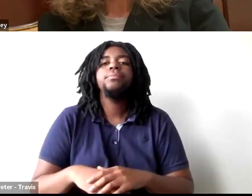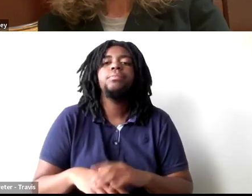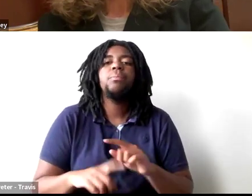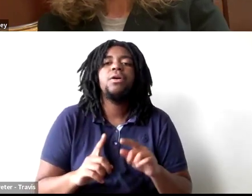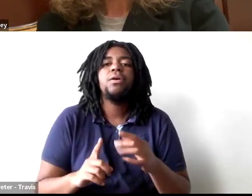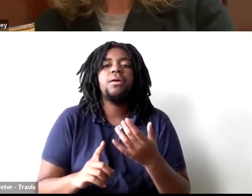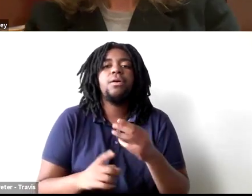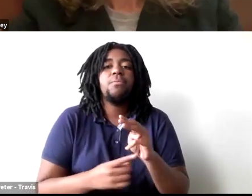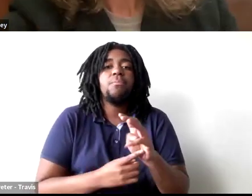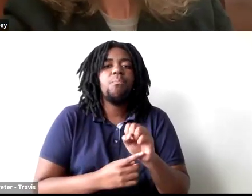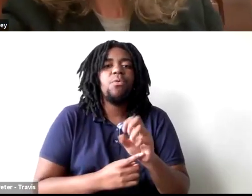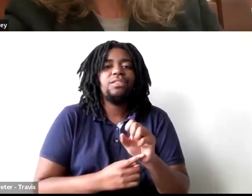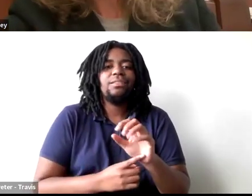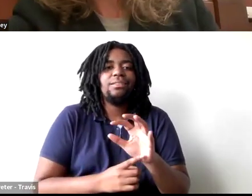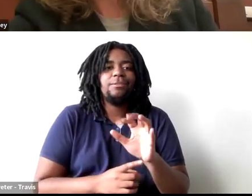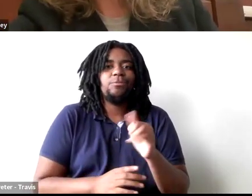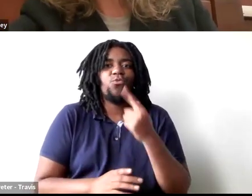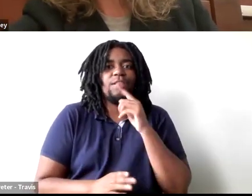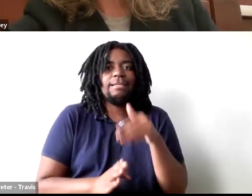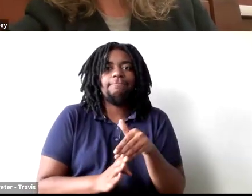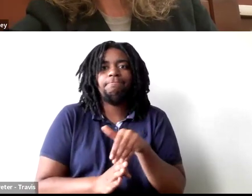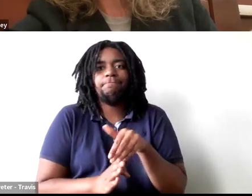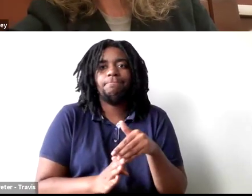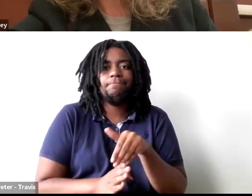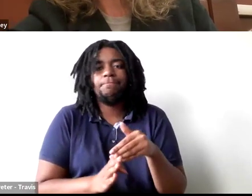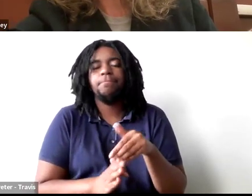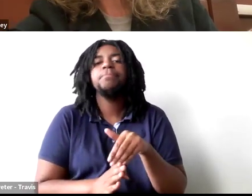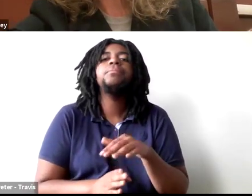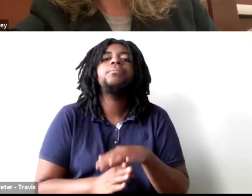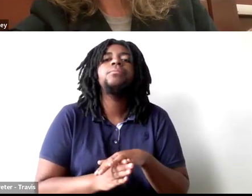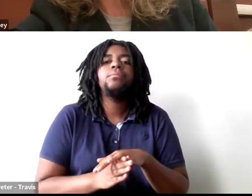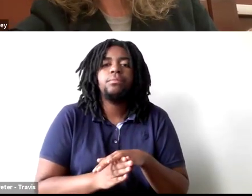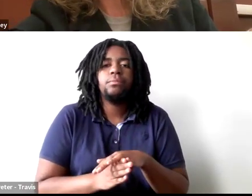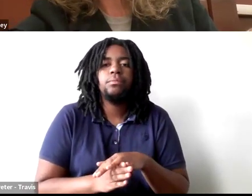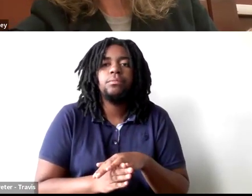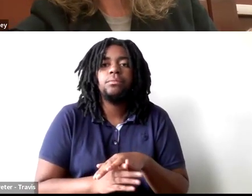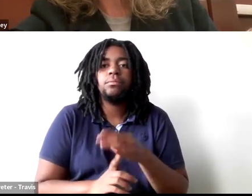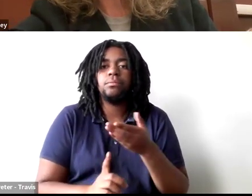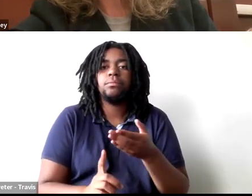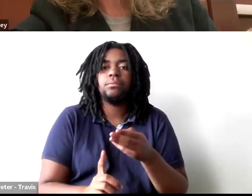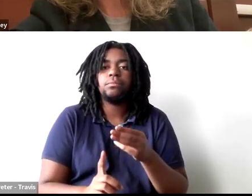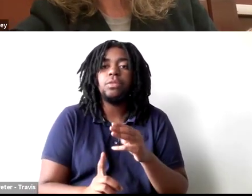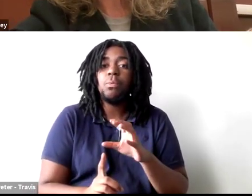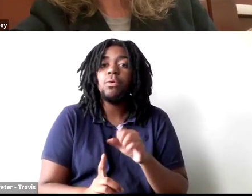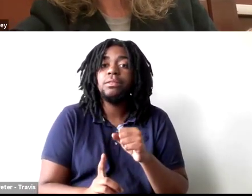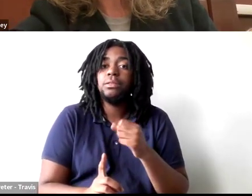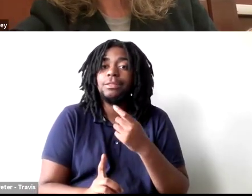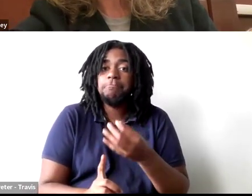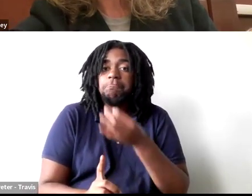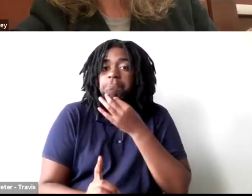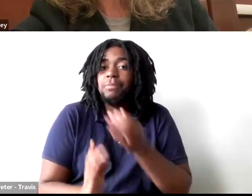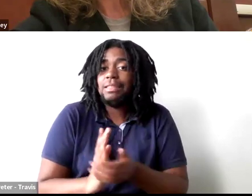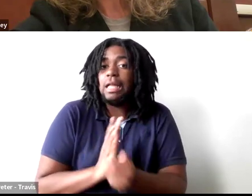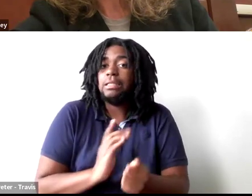is because I think he really was. Here's a talented person. Here's a person who experienced success at